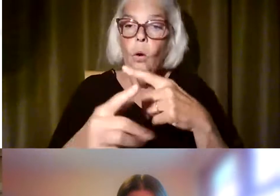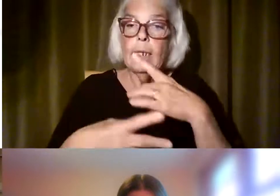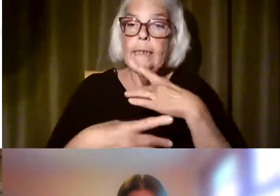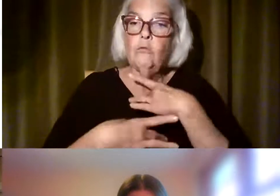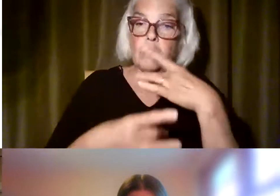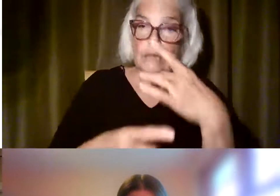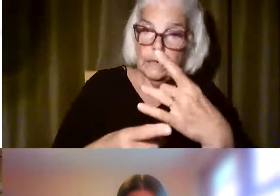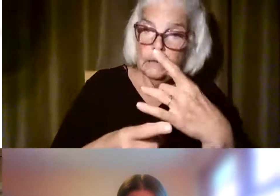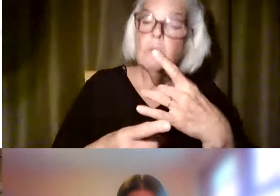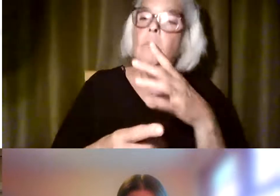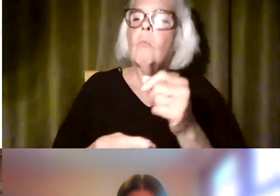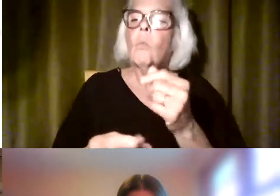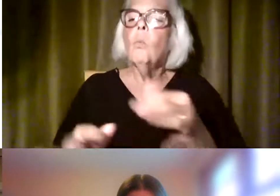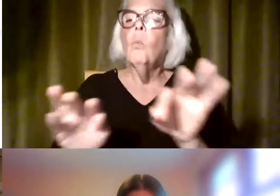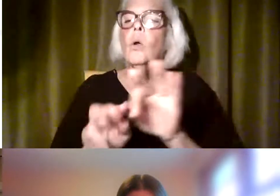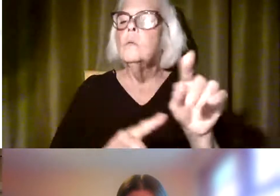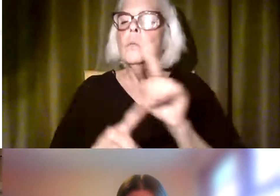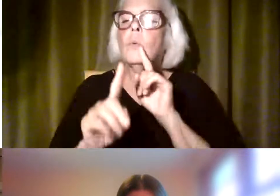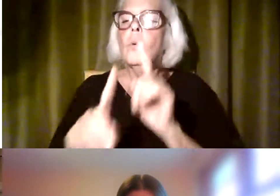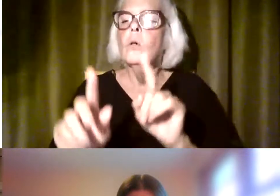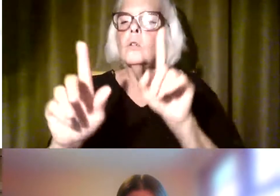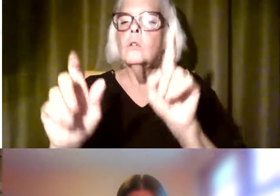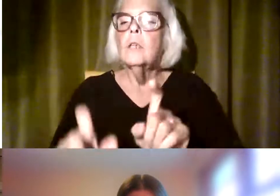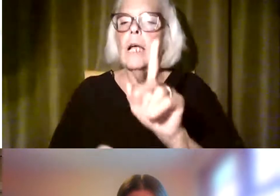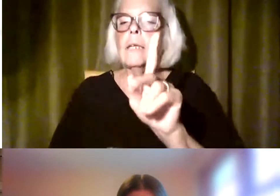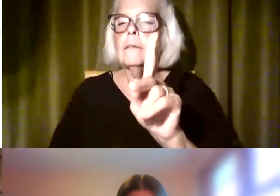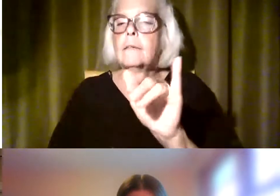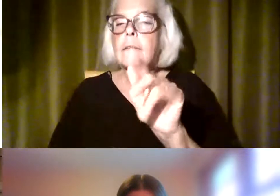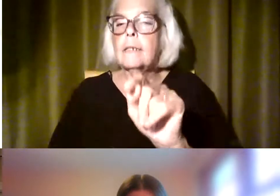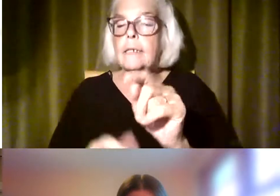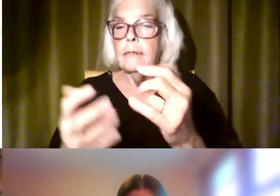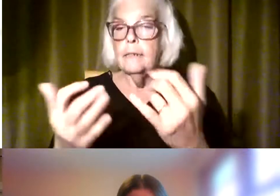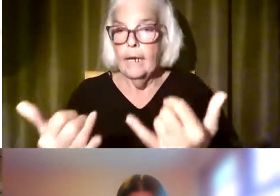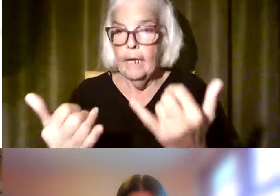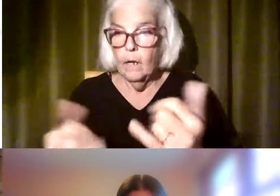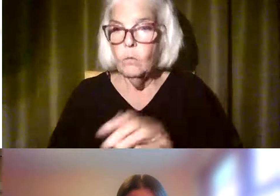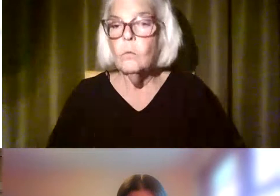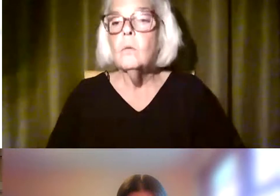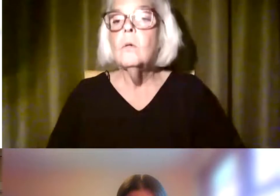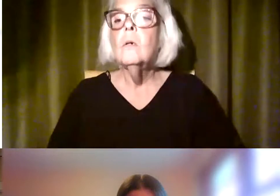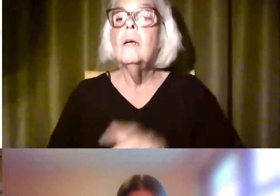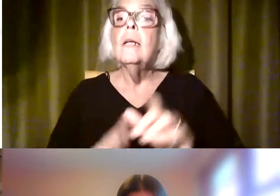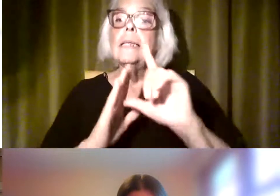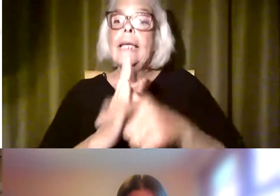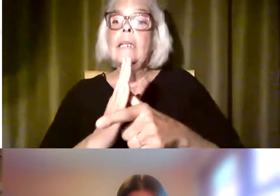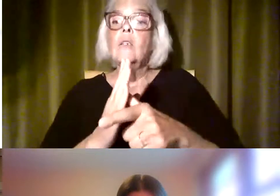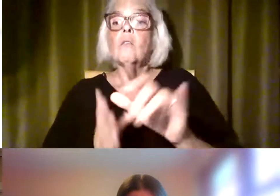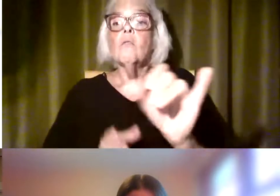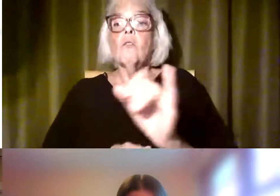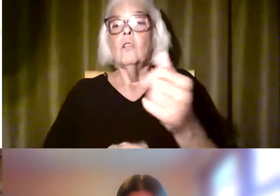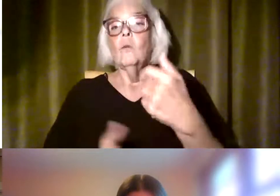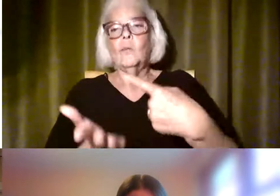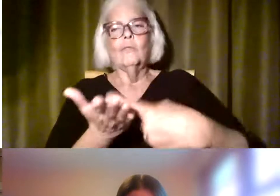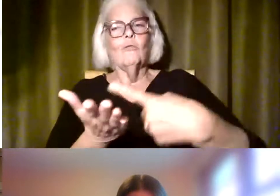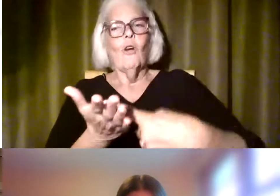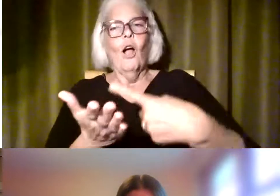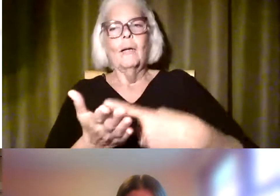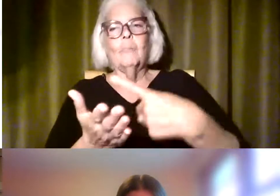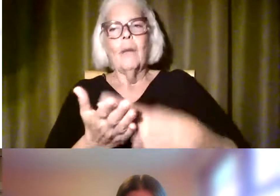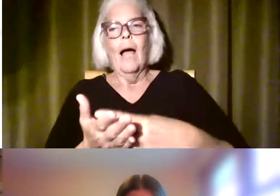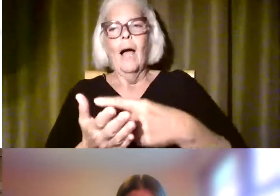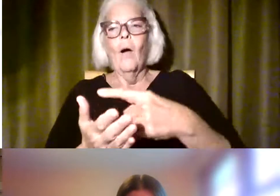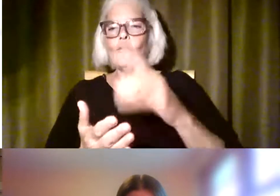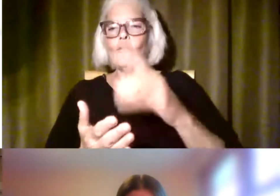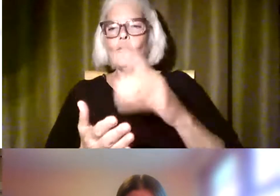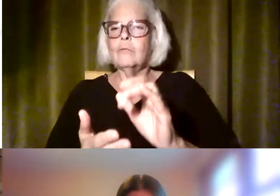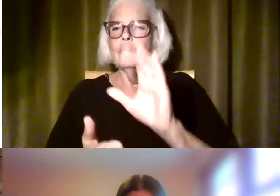target. One thing I wanted to talk about a little bit more was expiration dates. A lot of these times with what we have in the state that the state